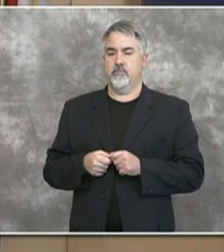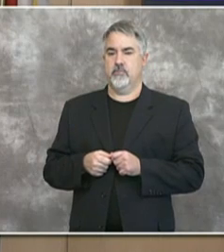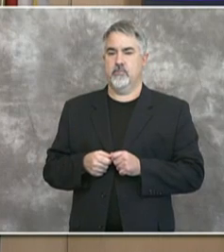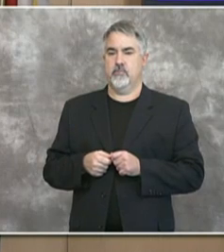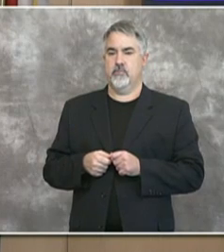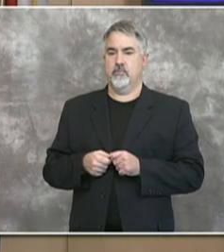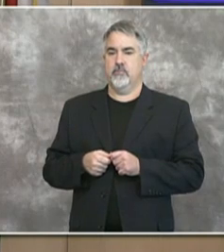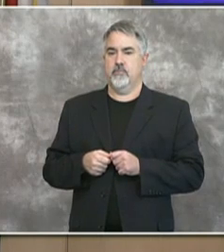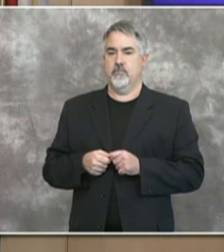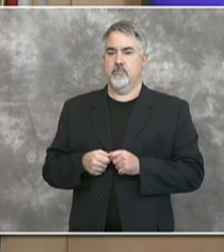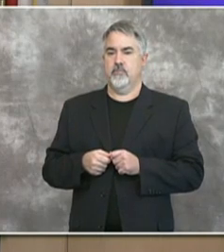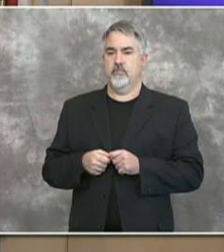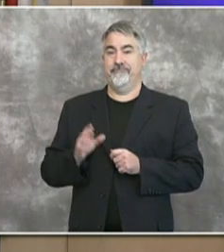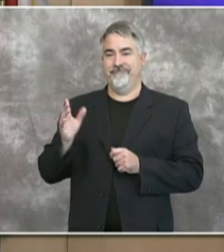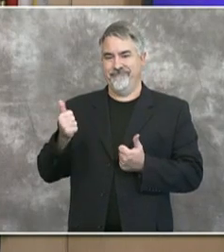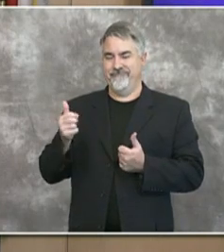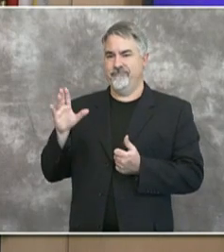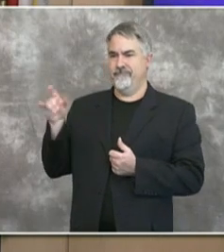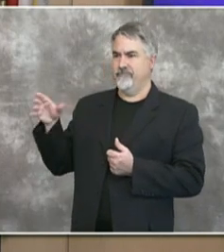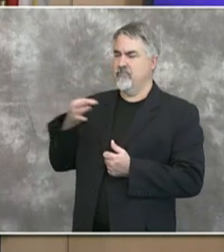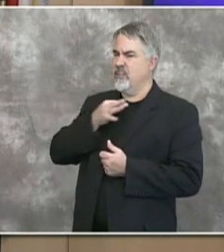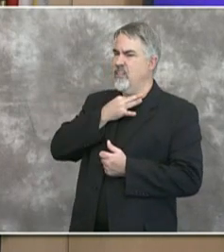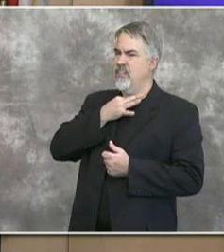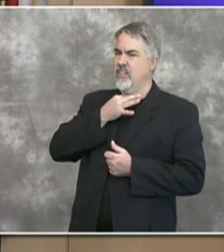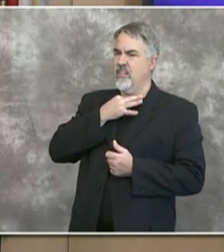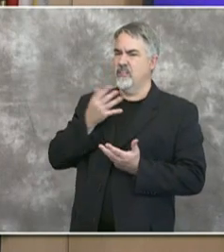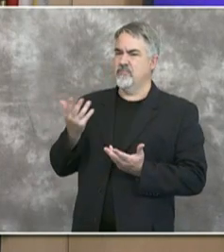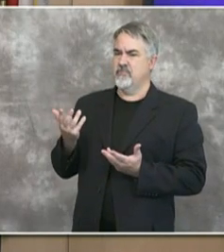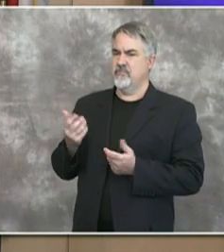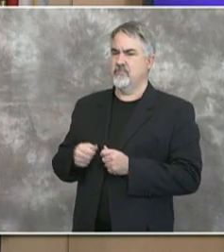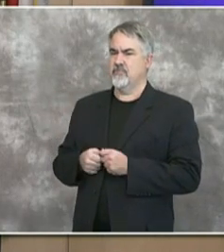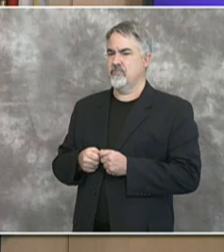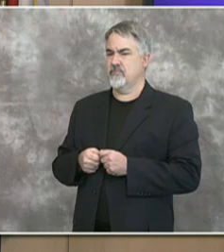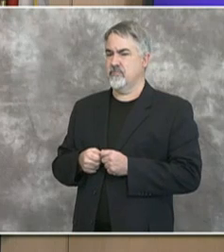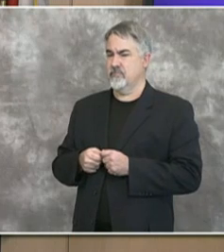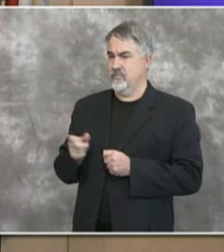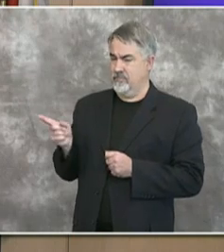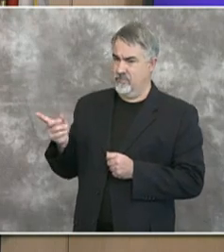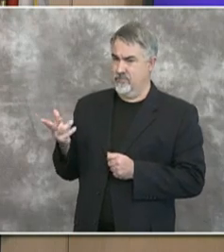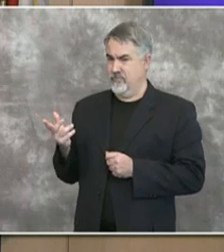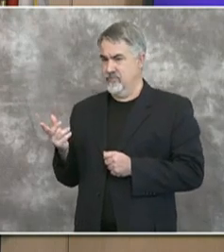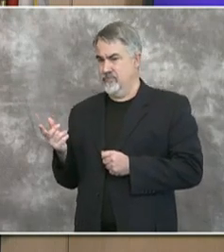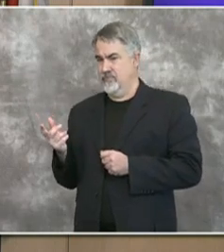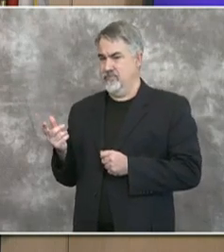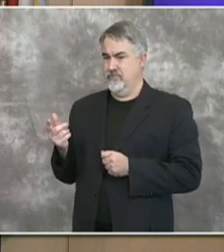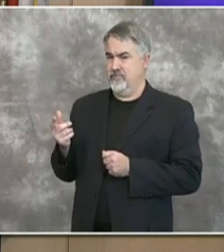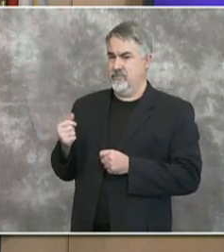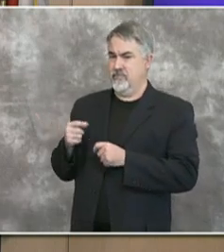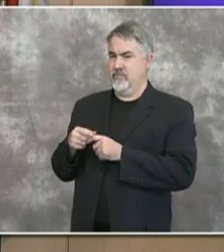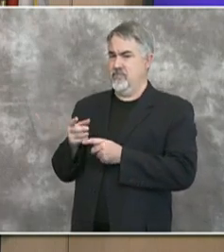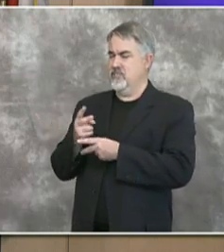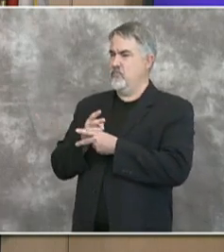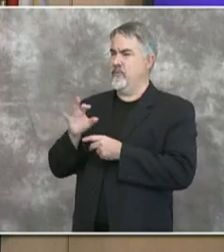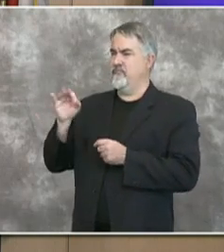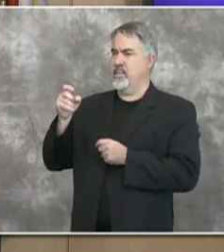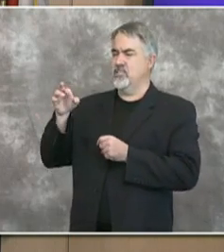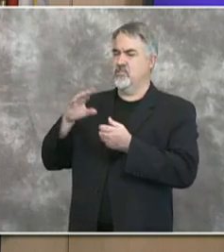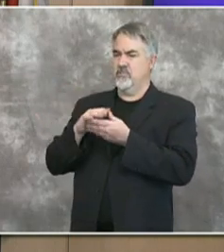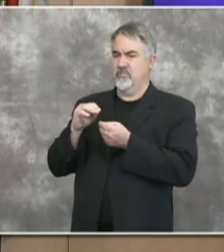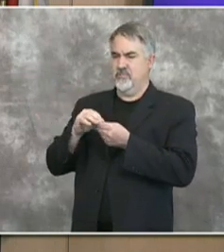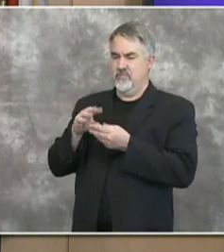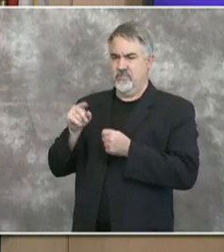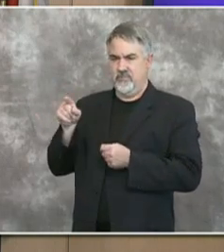Hi there. Just wanted to know, get a reaction, probably, I'm guessing, from Supervisor Fletcher, on